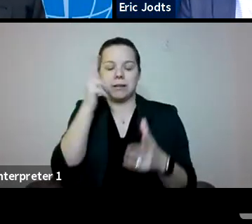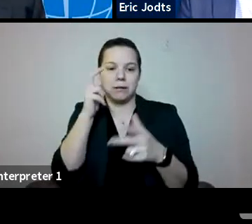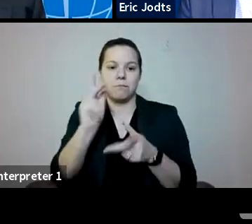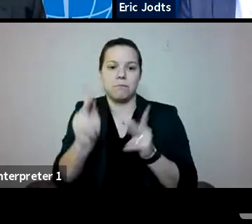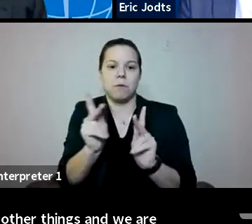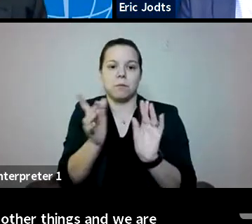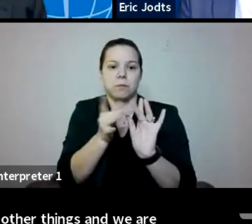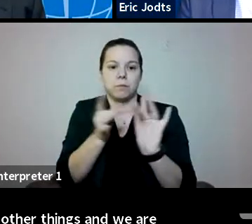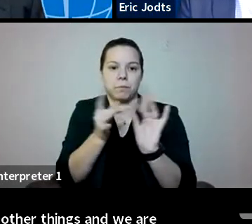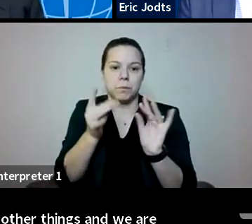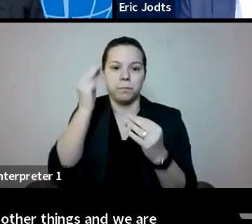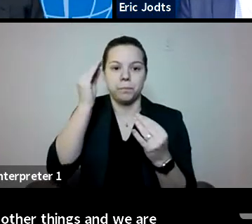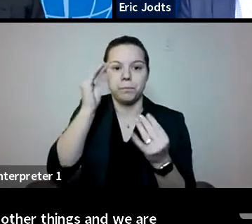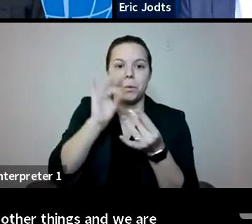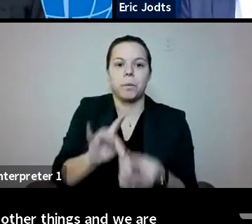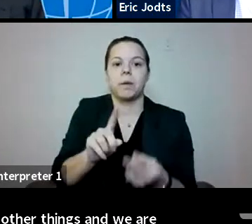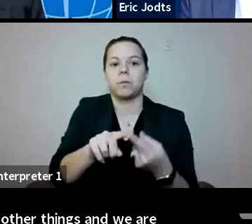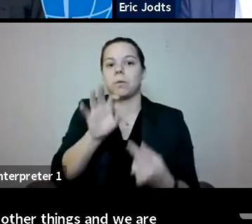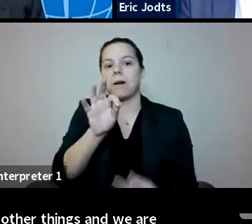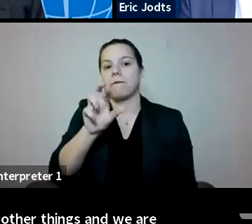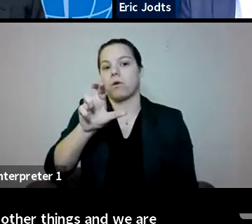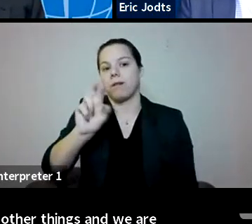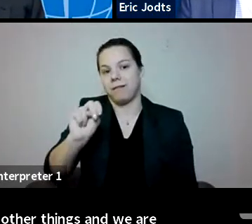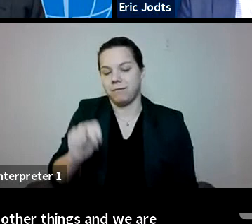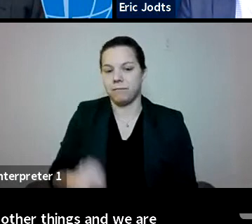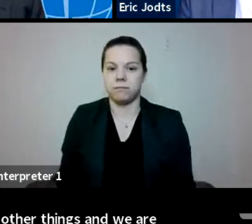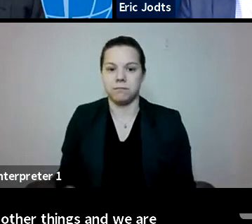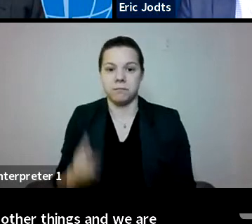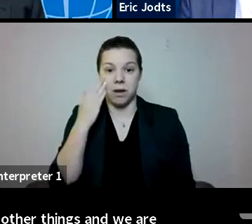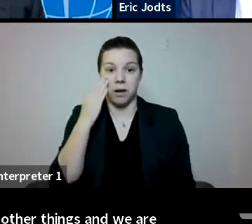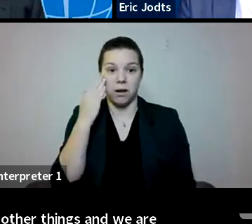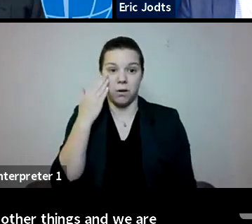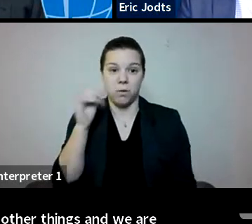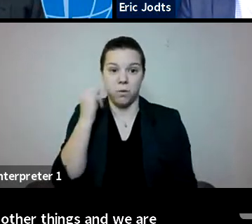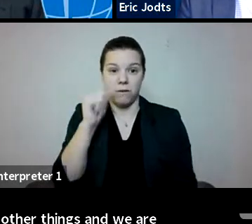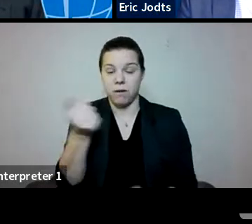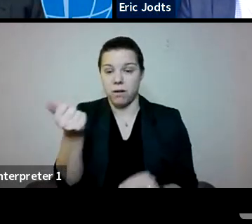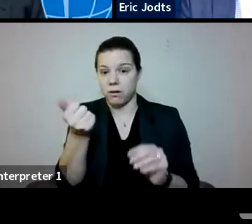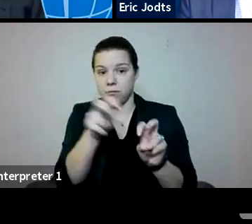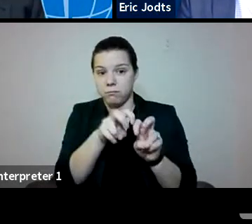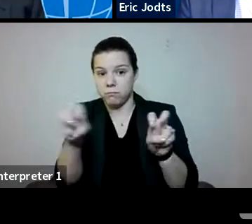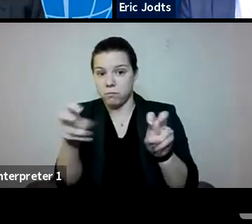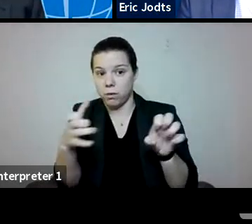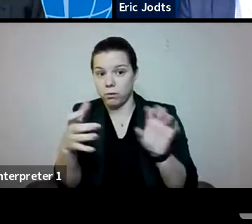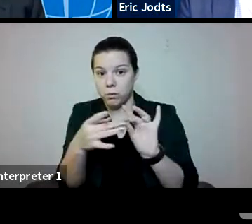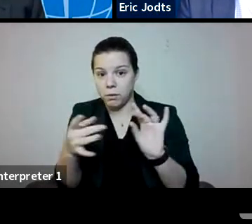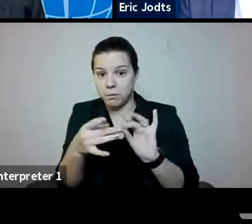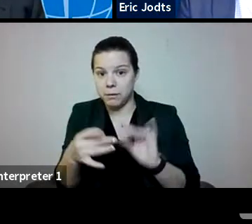through the FRM. I don't know if anyone else wants to add anything to that.